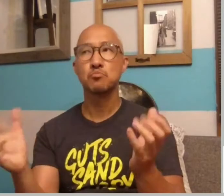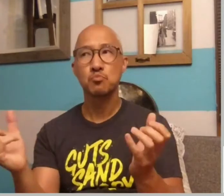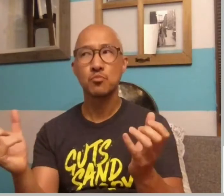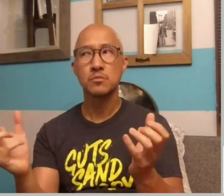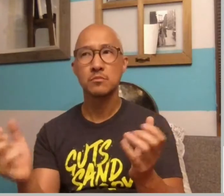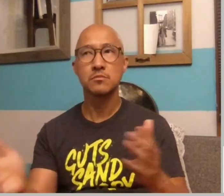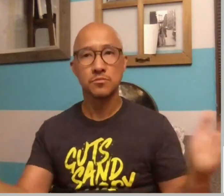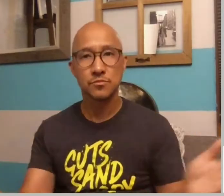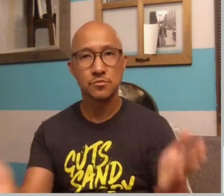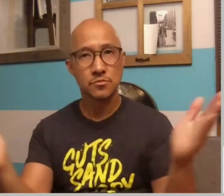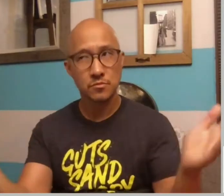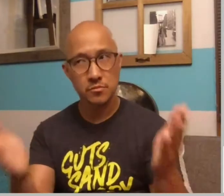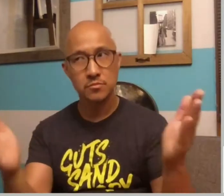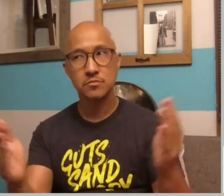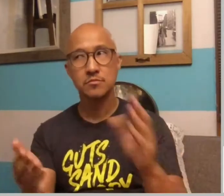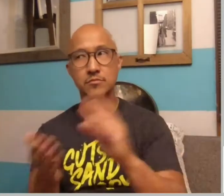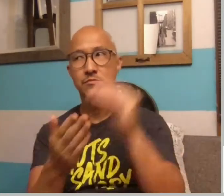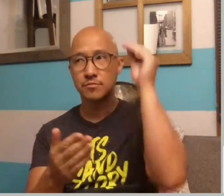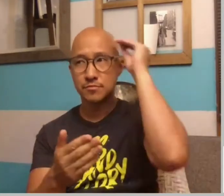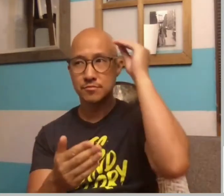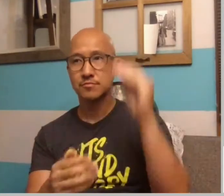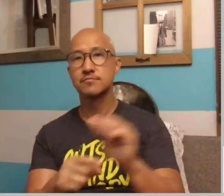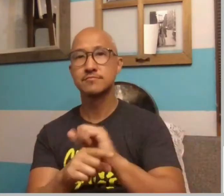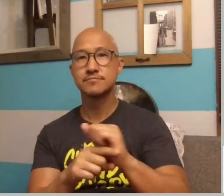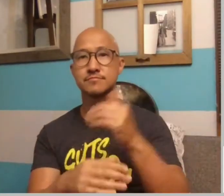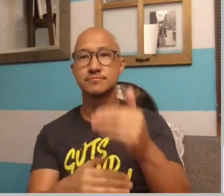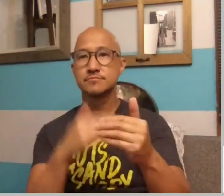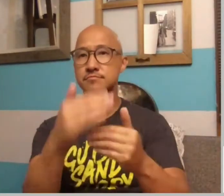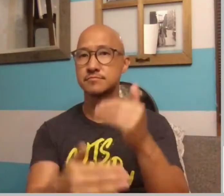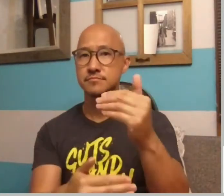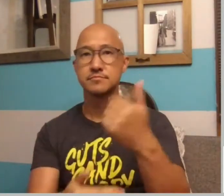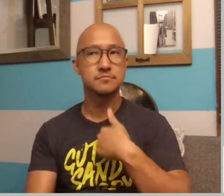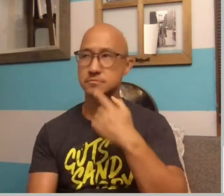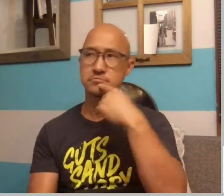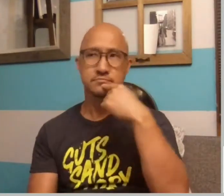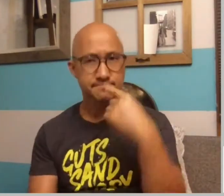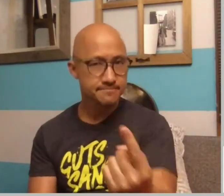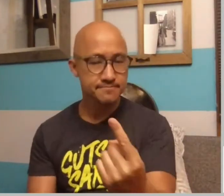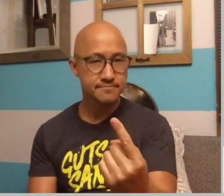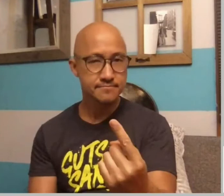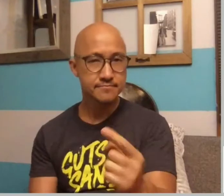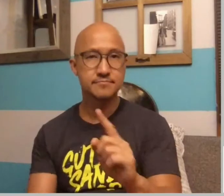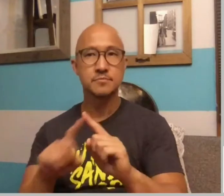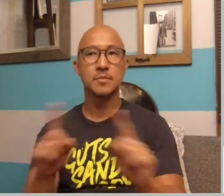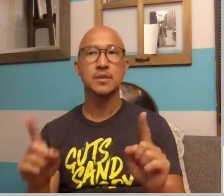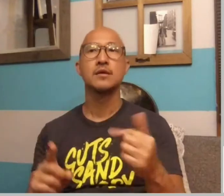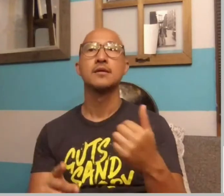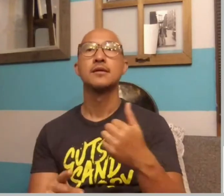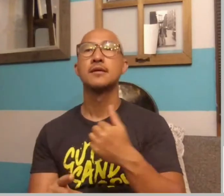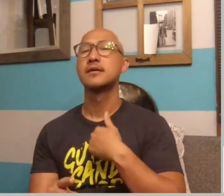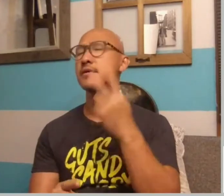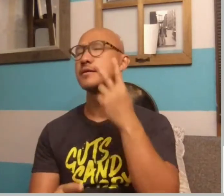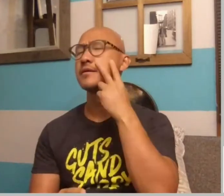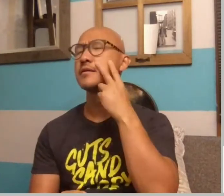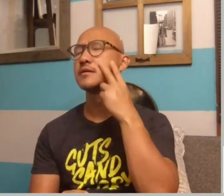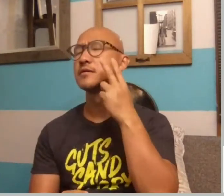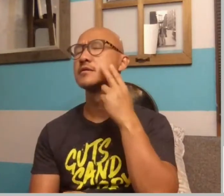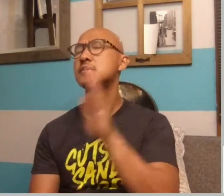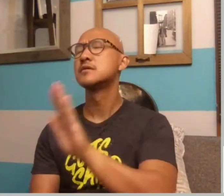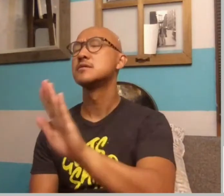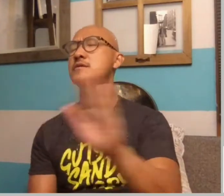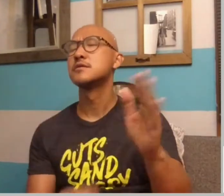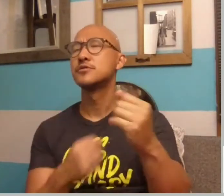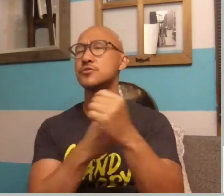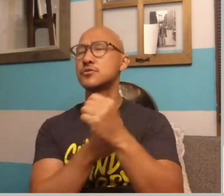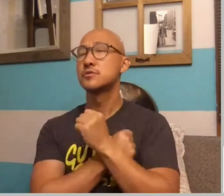this gracious act of giving. I'm not commanding you to do this, but I am testing how genuine your love is by comparing